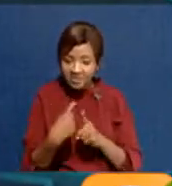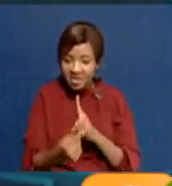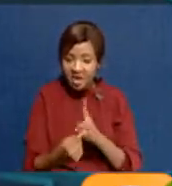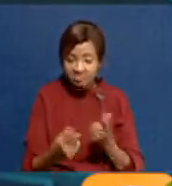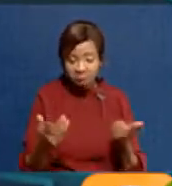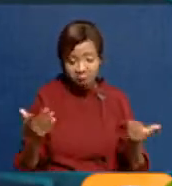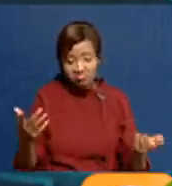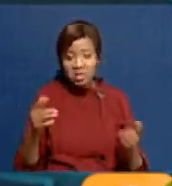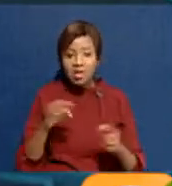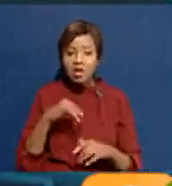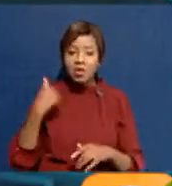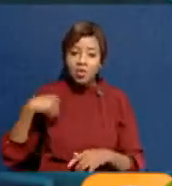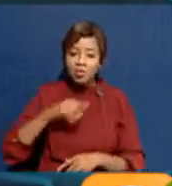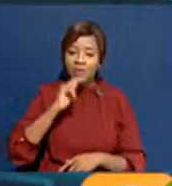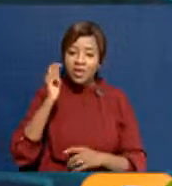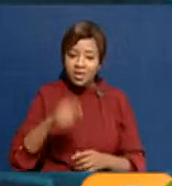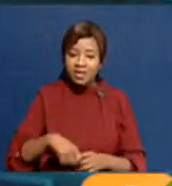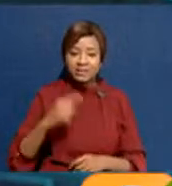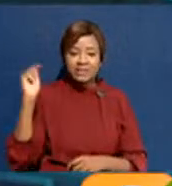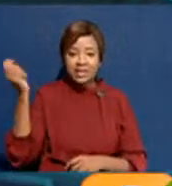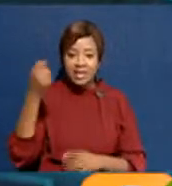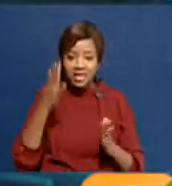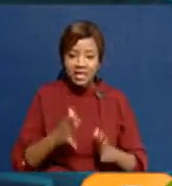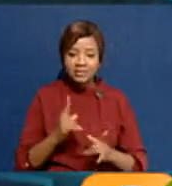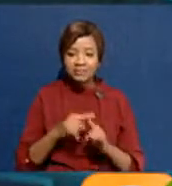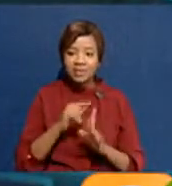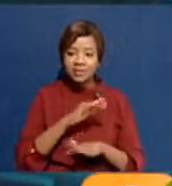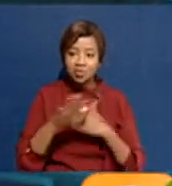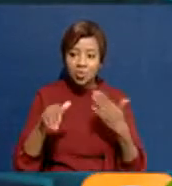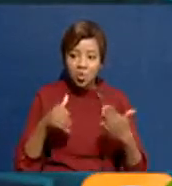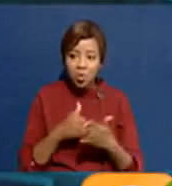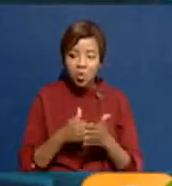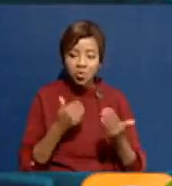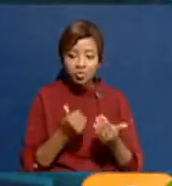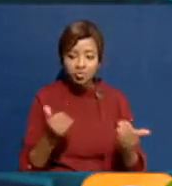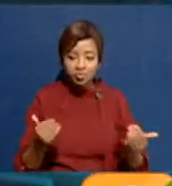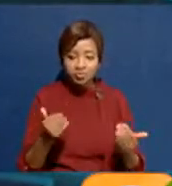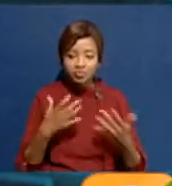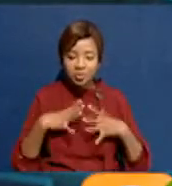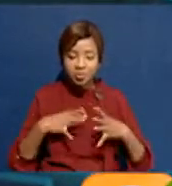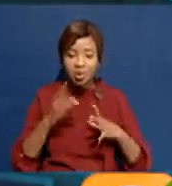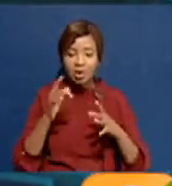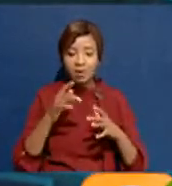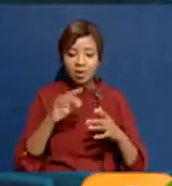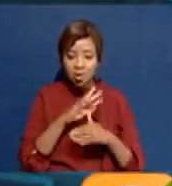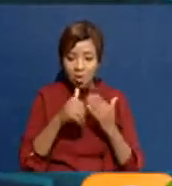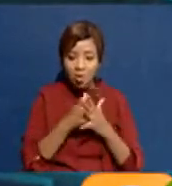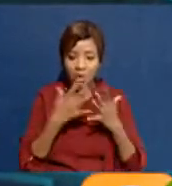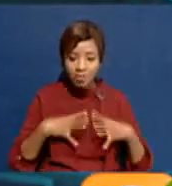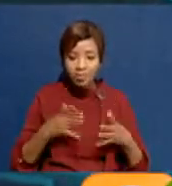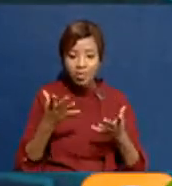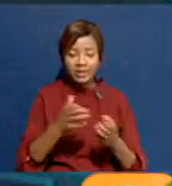wherever, in Northeastern, they are all Kenyans. So we need to all find how can we build a pot, yeah, from